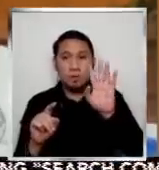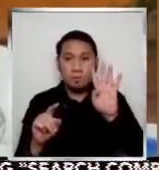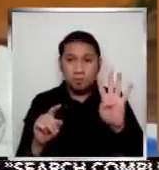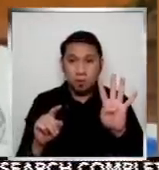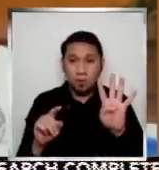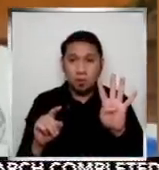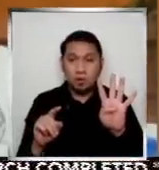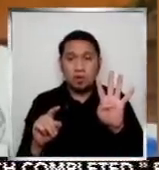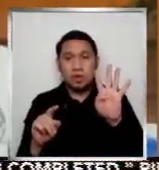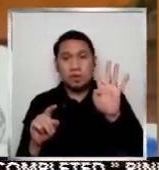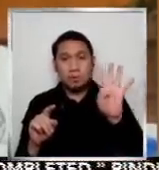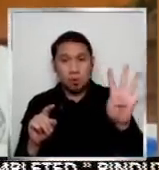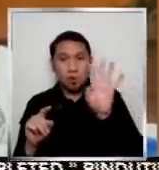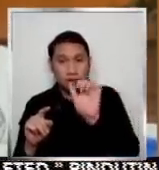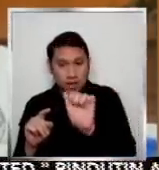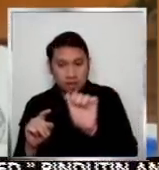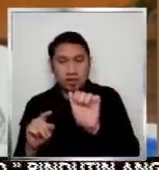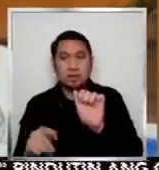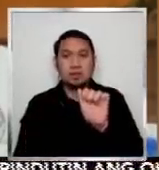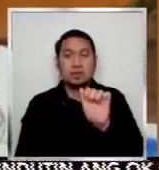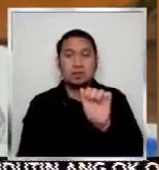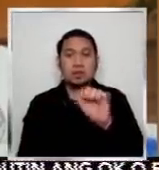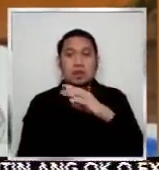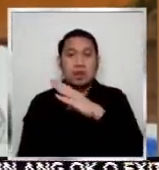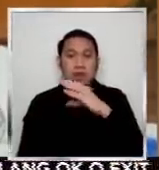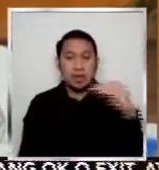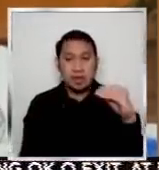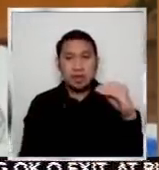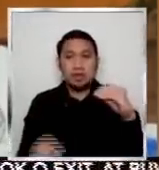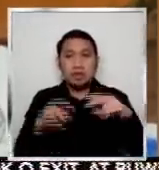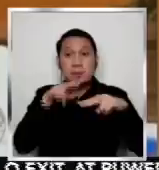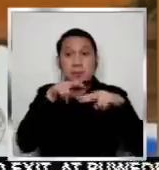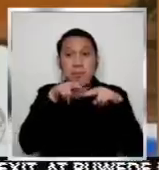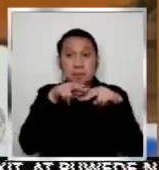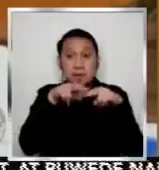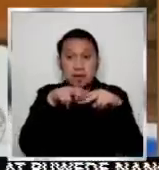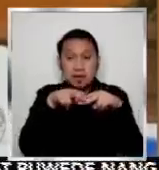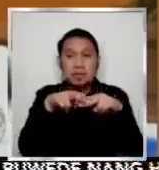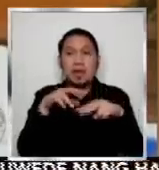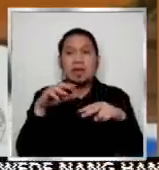A, and Pangasinan, Albay.